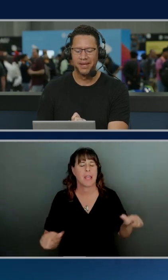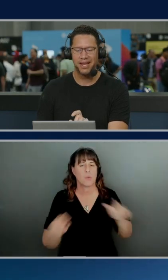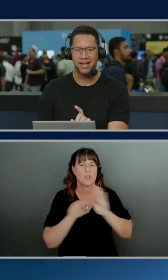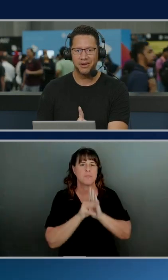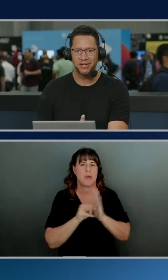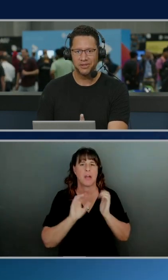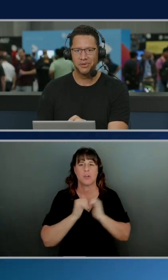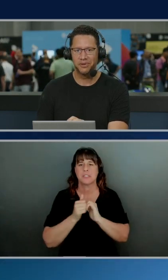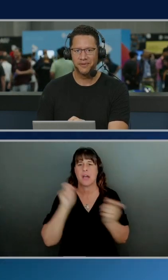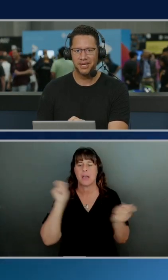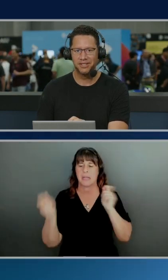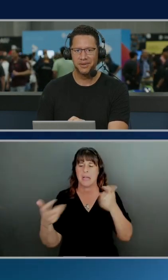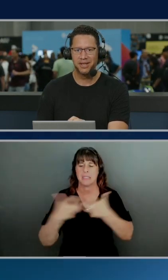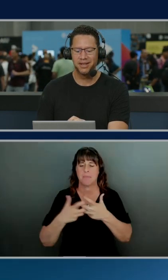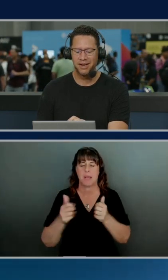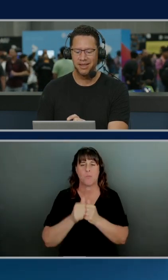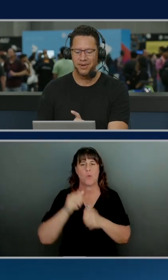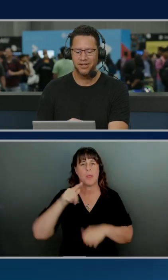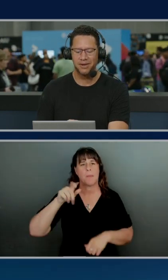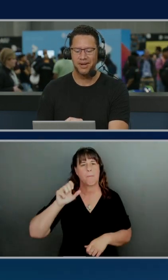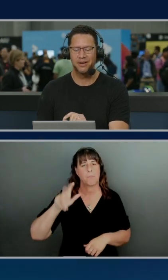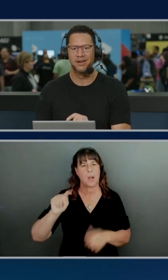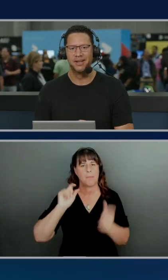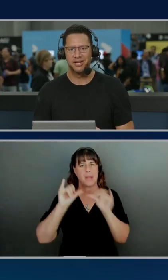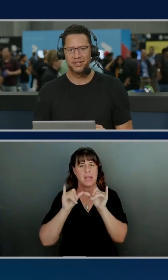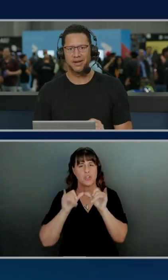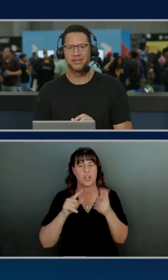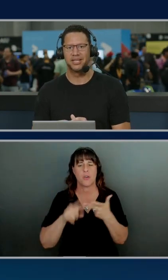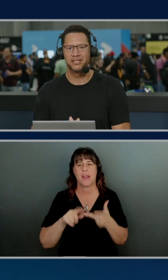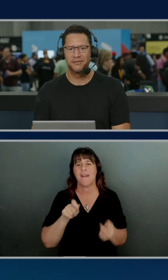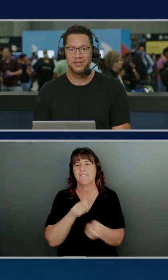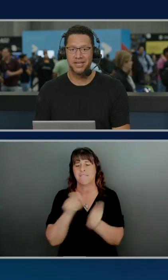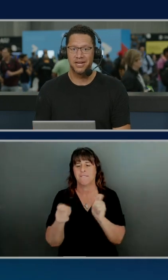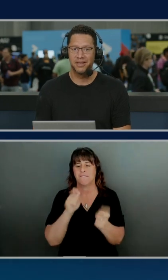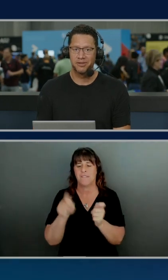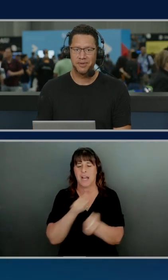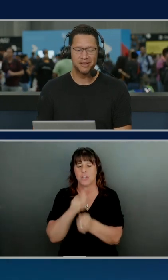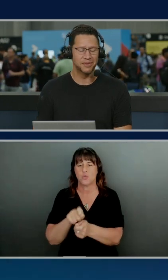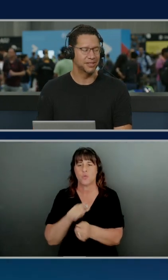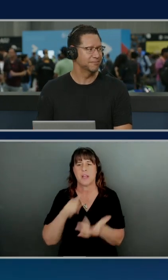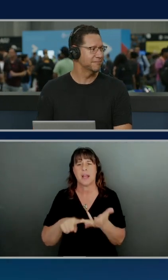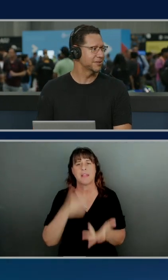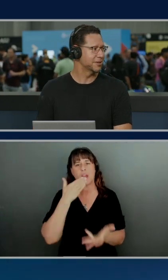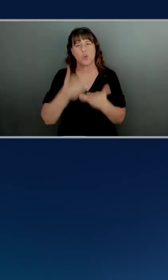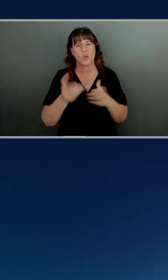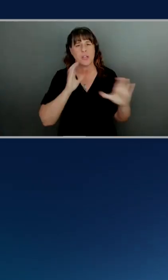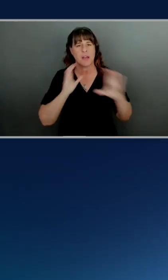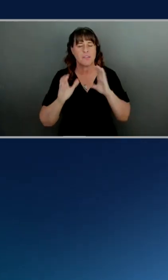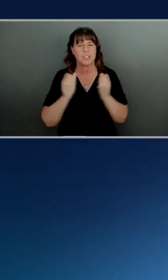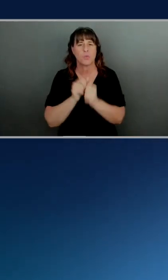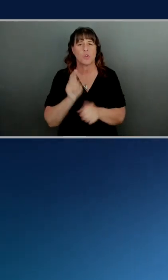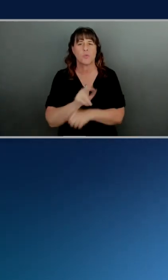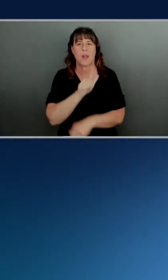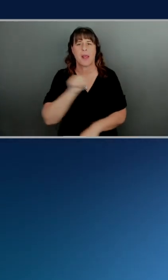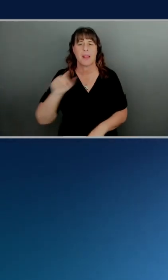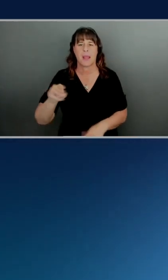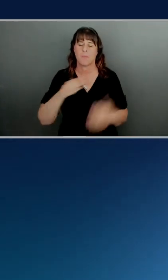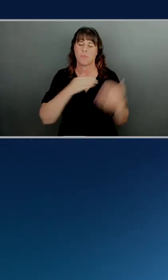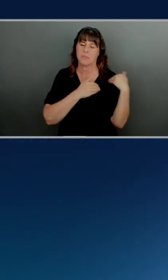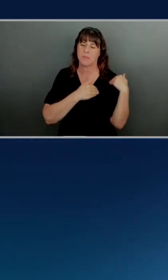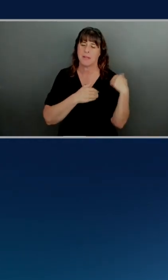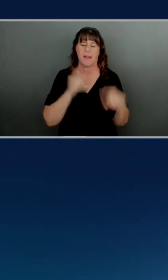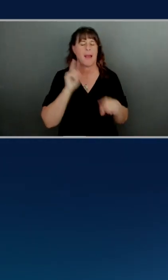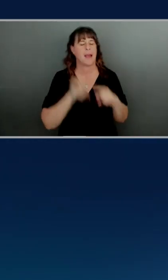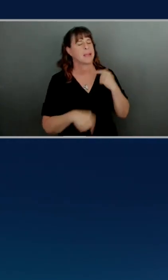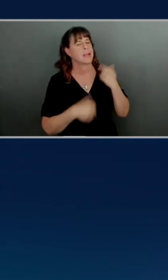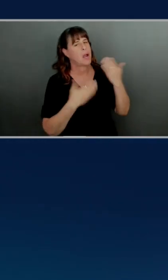engineering, and also through fine tuning. And then we talk about a good conversation of using LLMs responsibly. Exactly. Great. I cannot recommend that